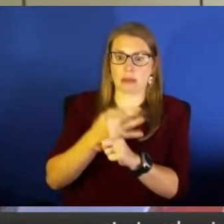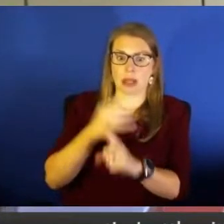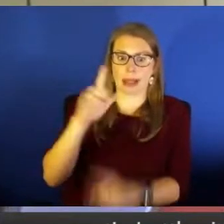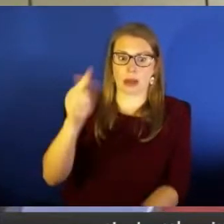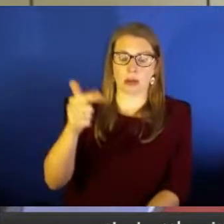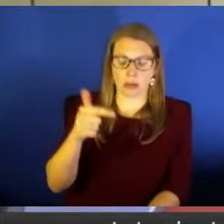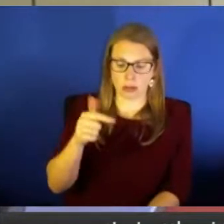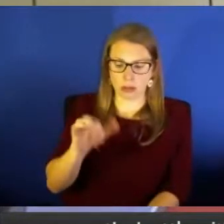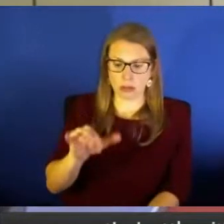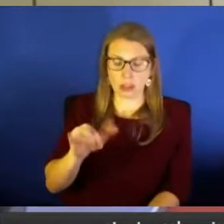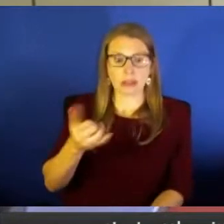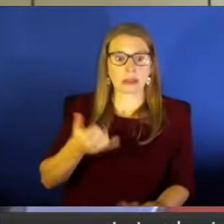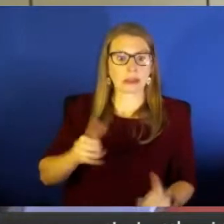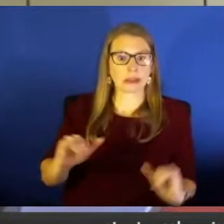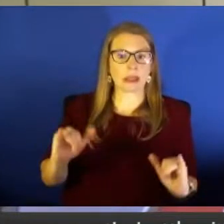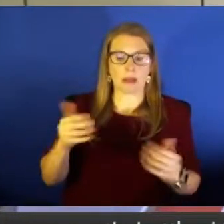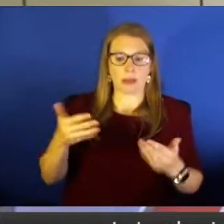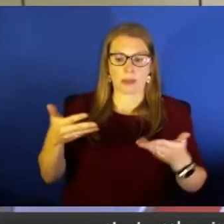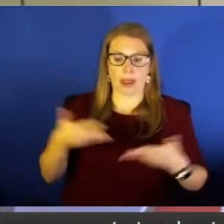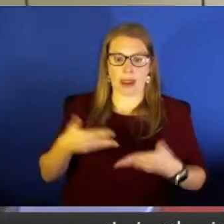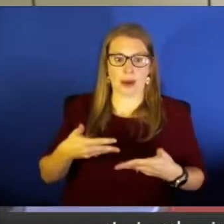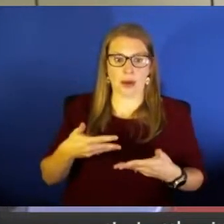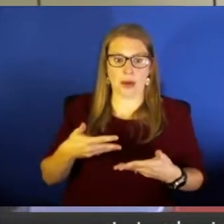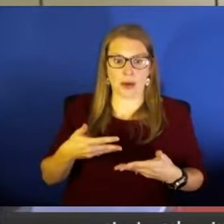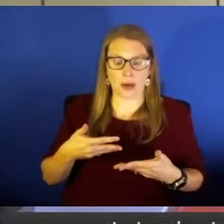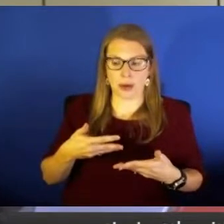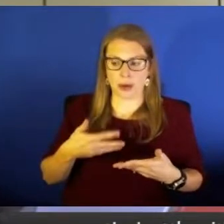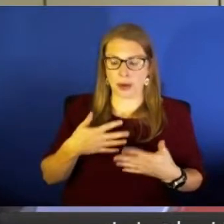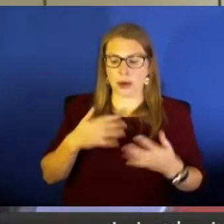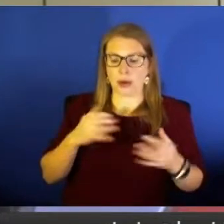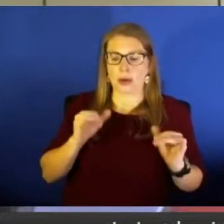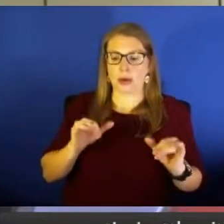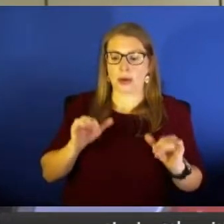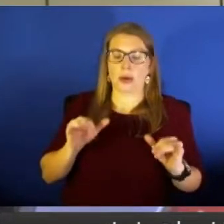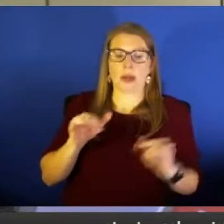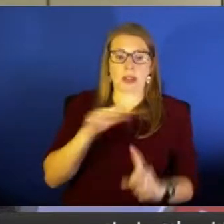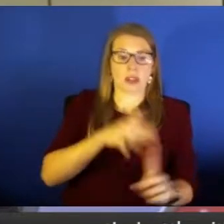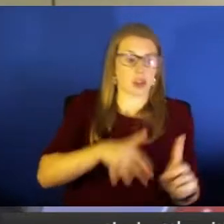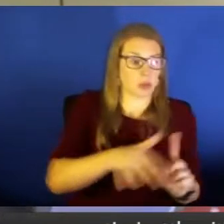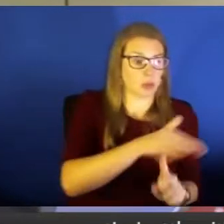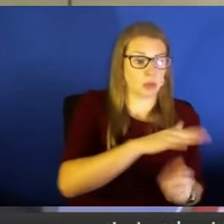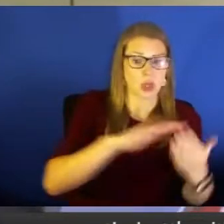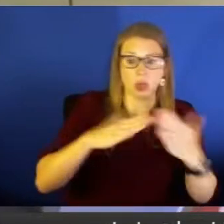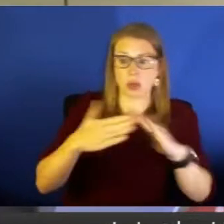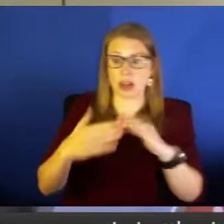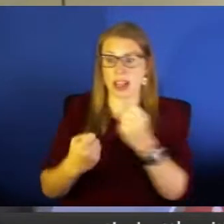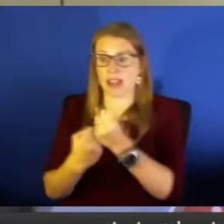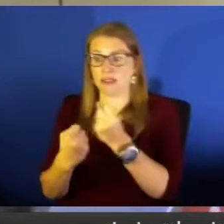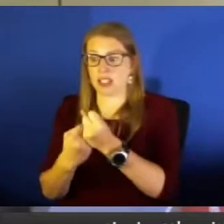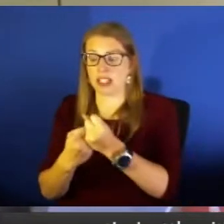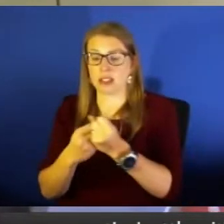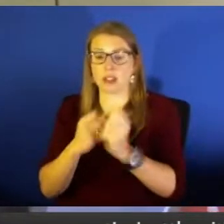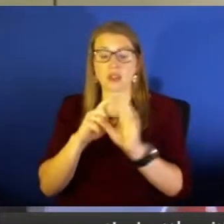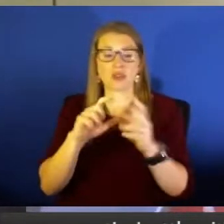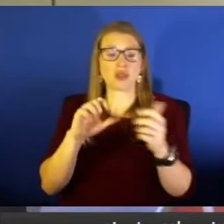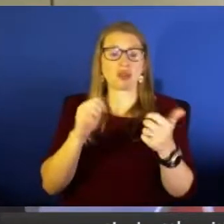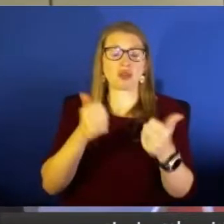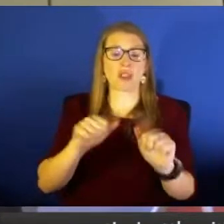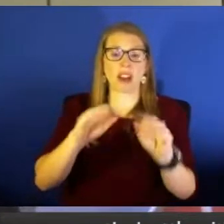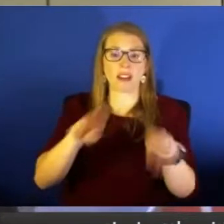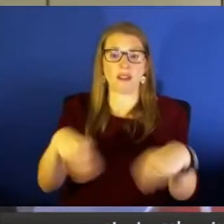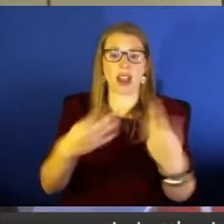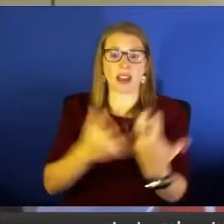they aren't. So really creating that sense of community and those advocates, and that's really what we try and do at the Battle Within, is really develop that sense